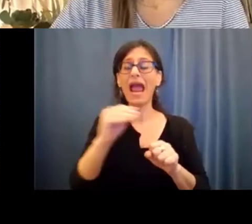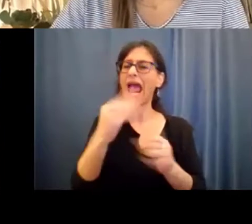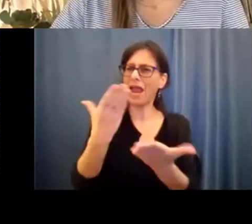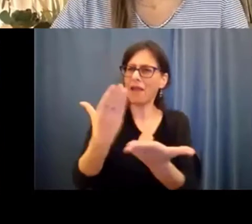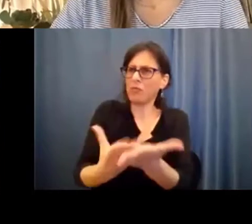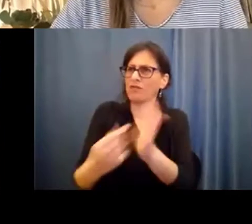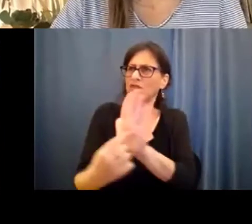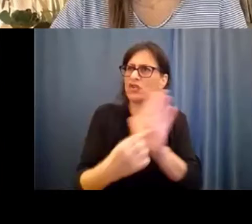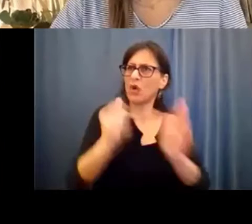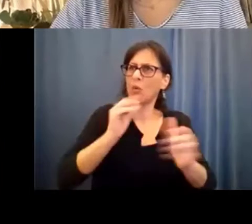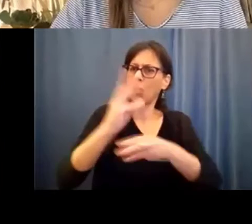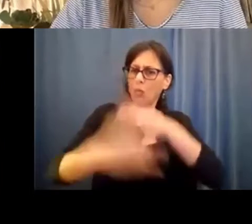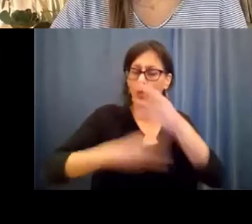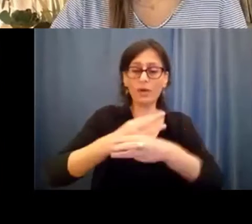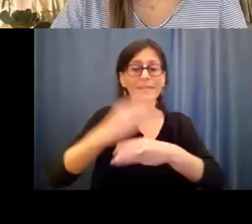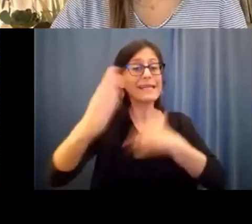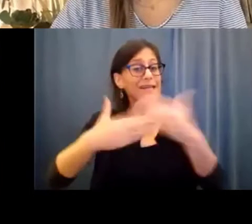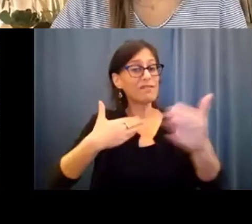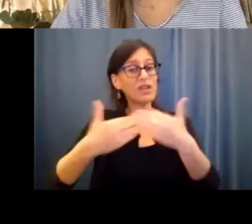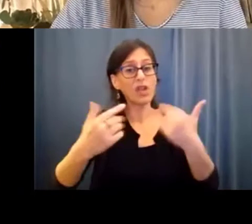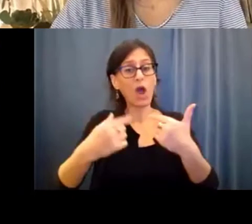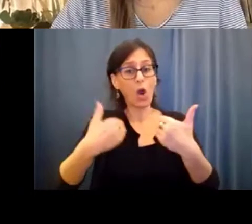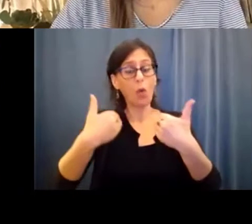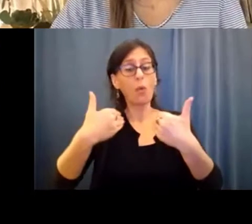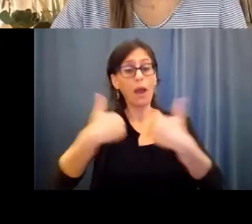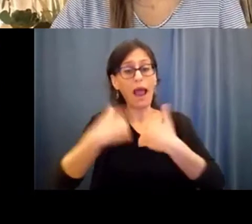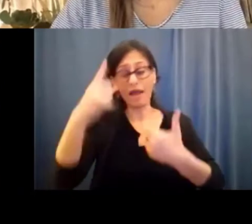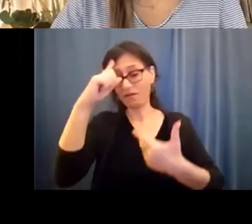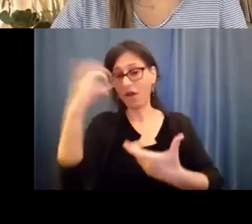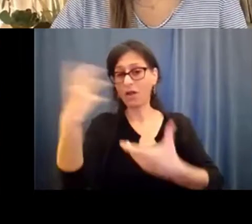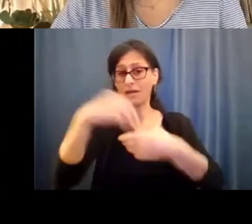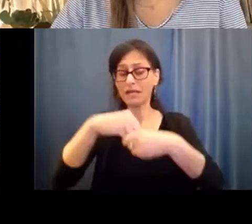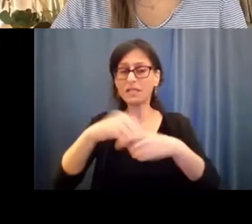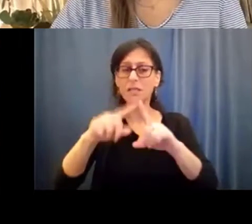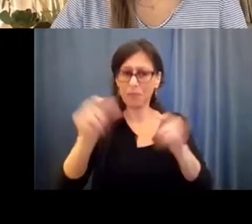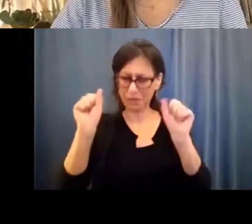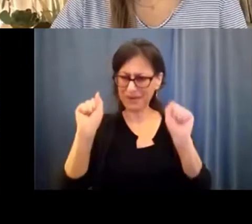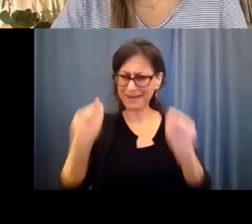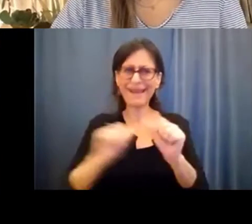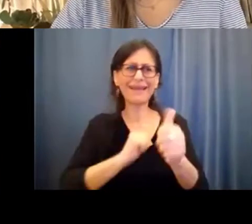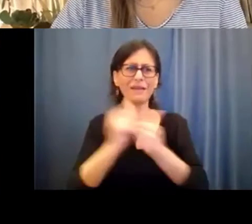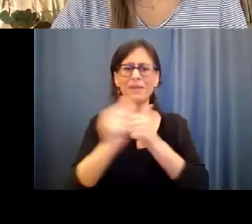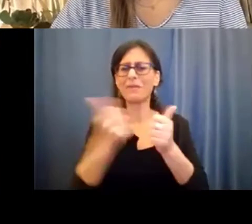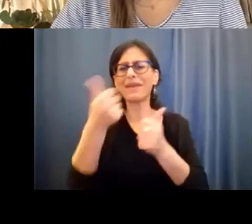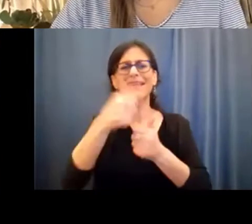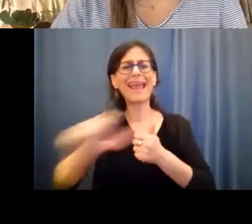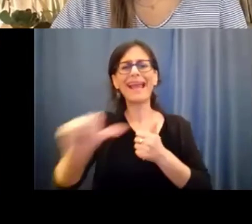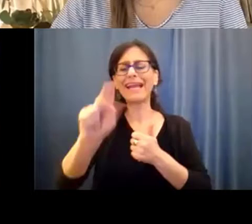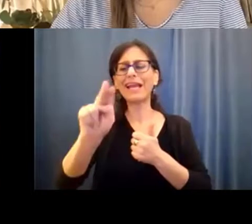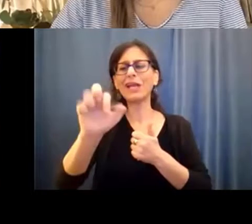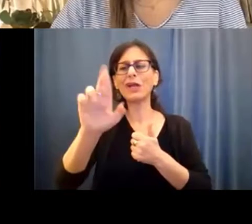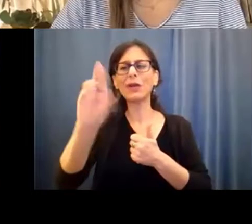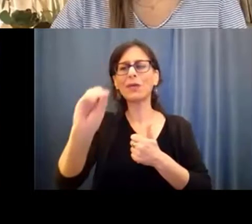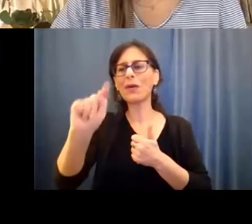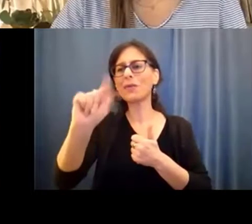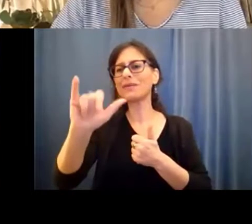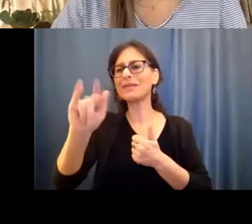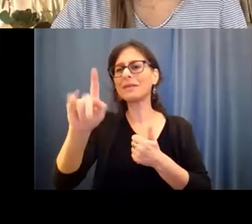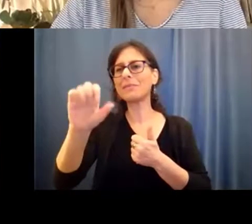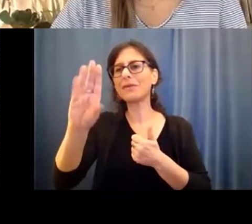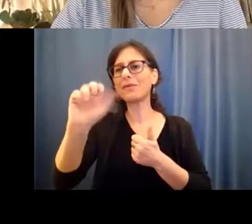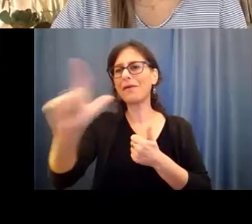to the world that even though we have autism, we are still capable to compete with any neurotypical